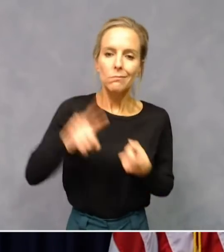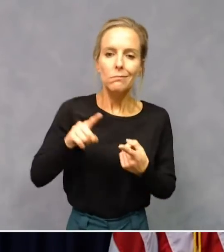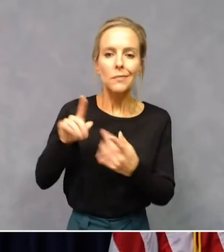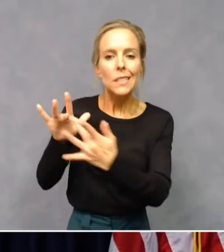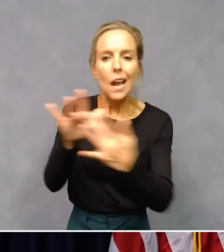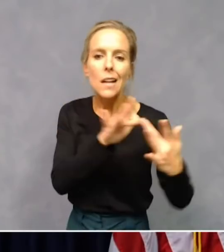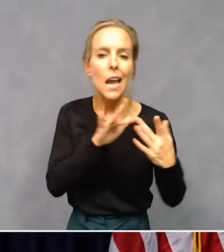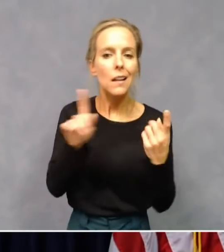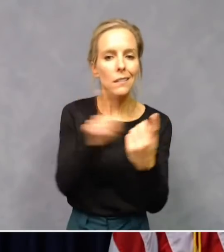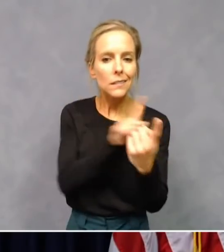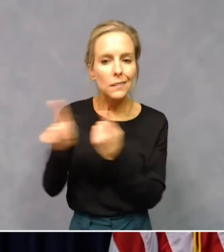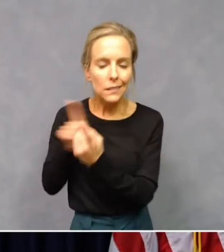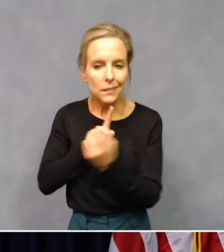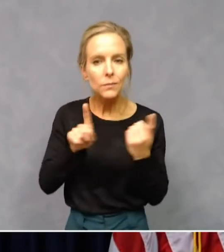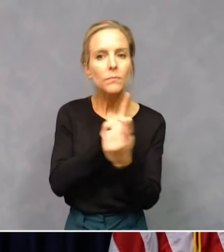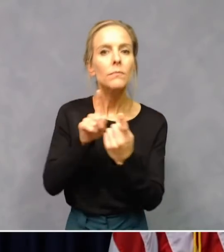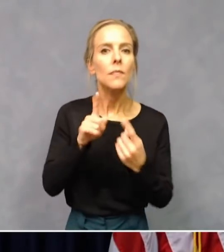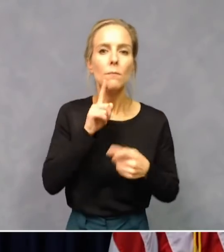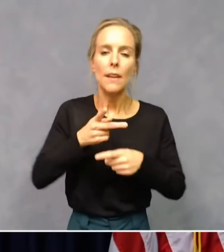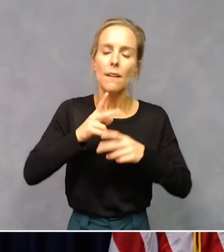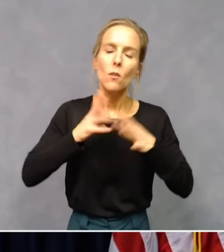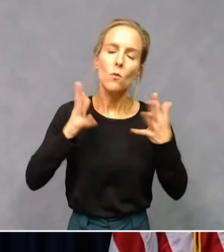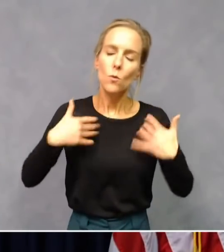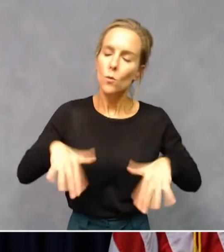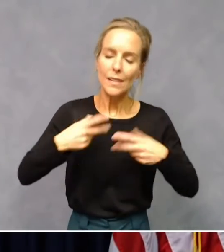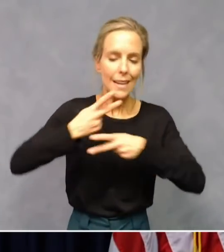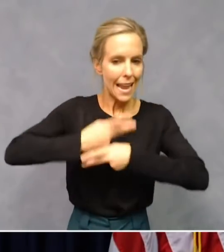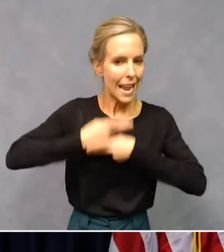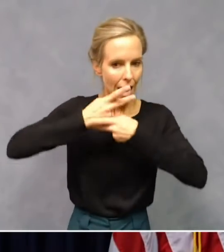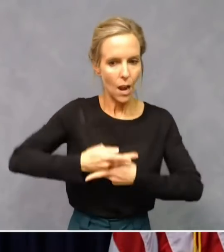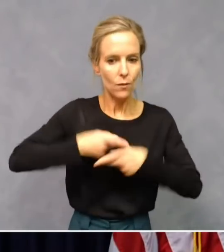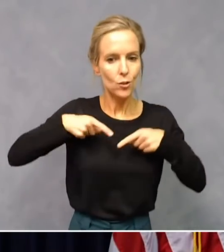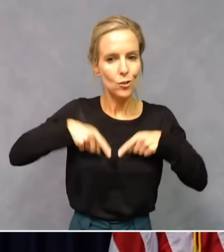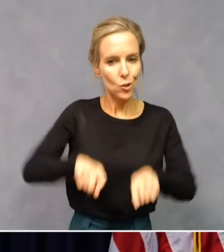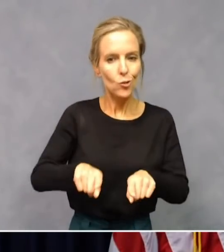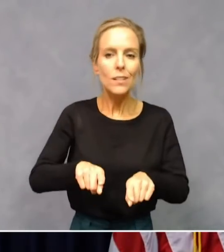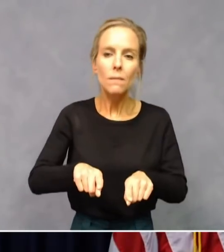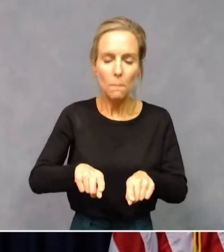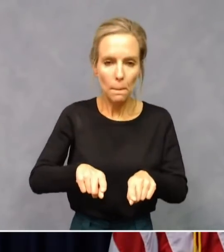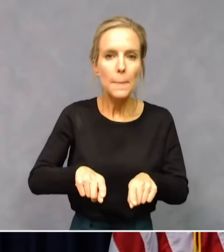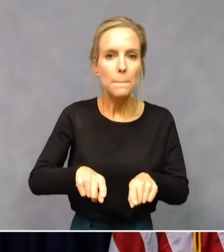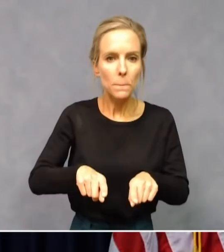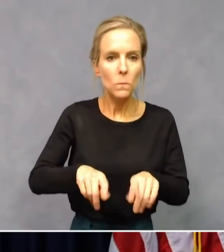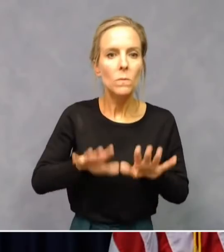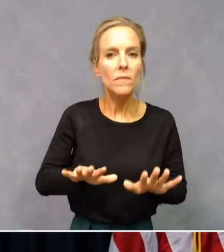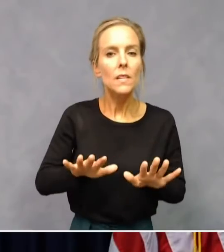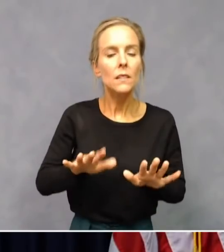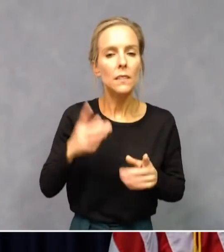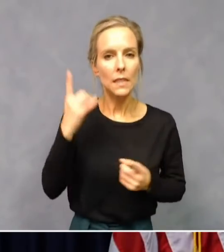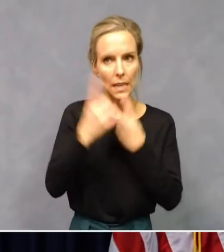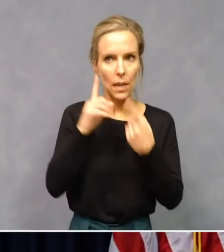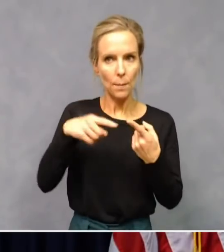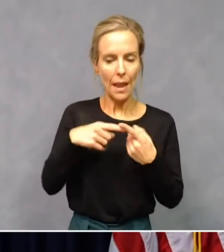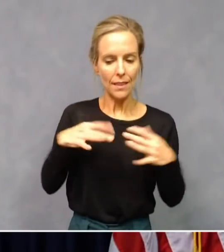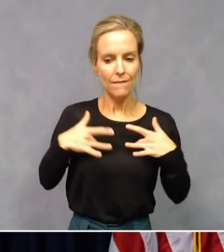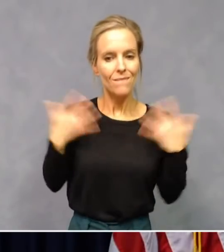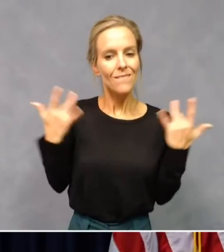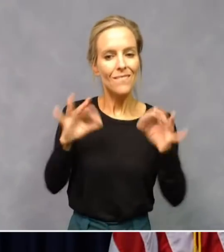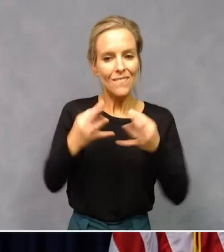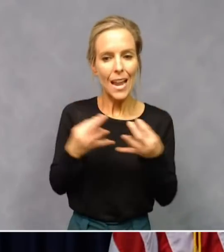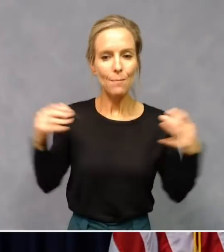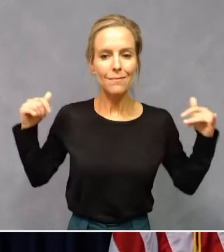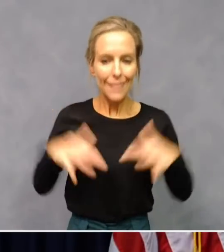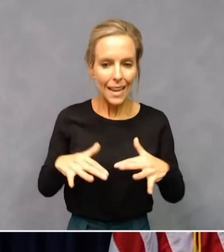then just be very careful during it. And let's think about those family gatherings. You know, kids coming back to their